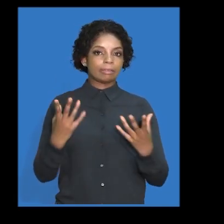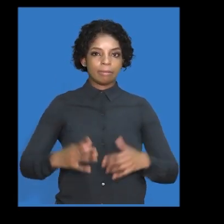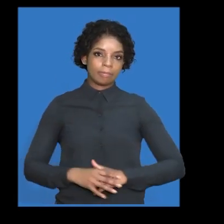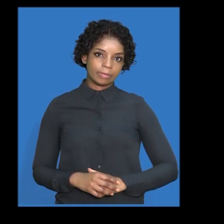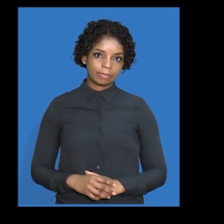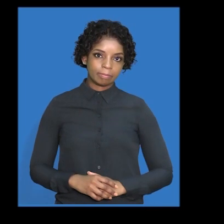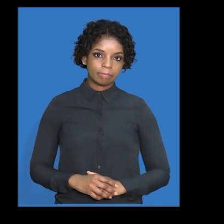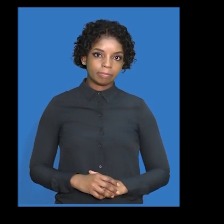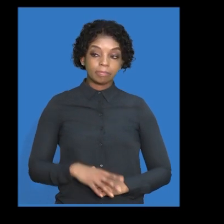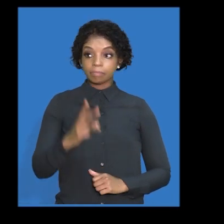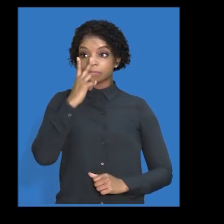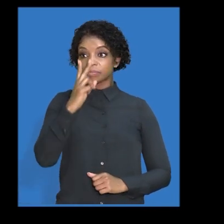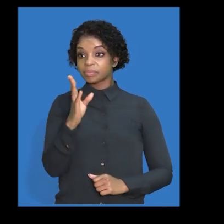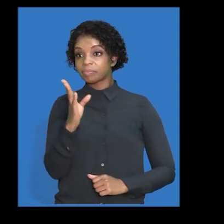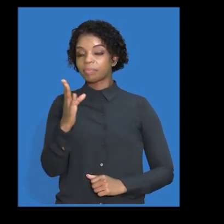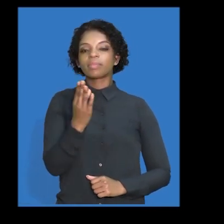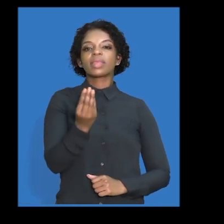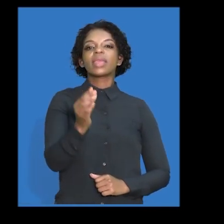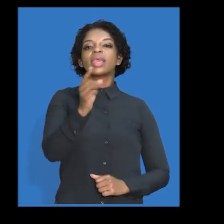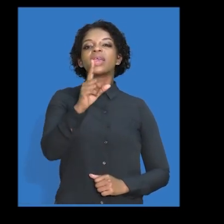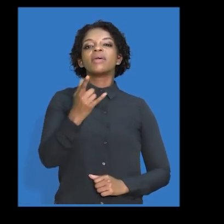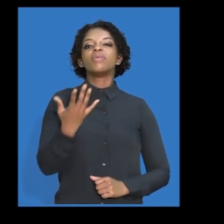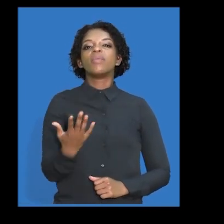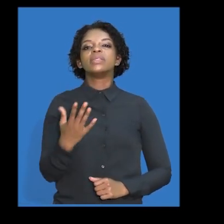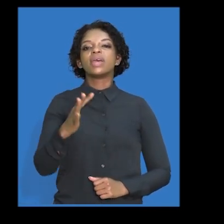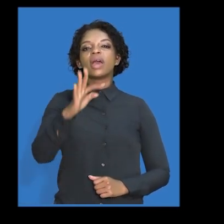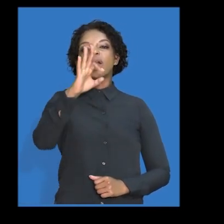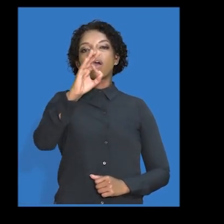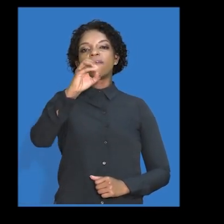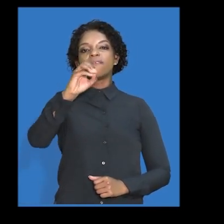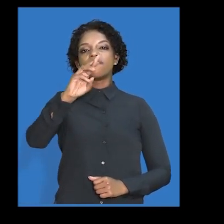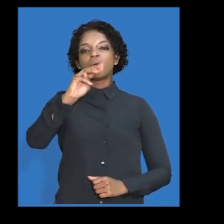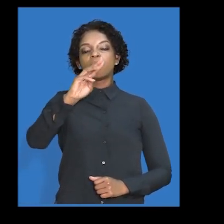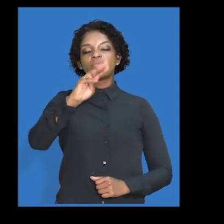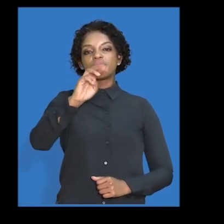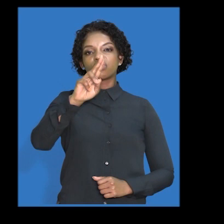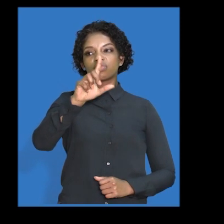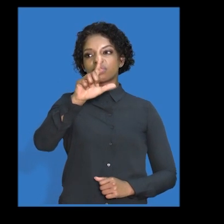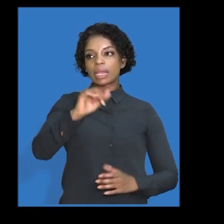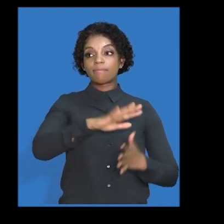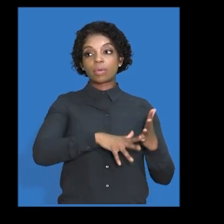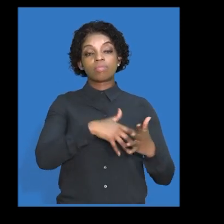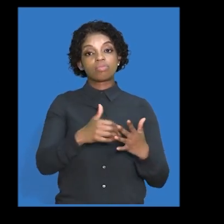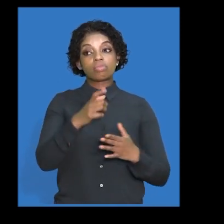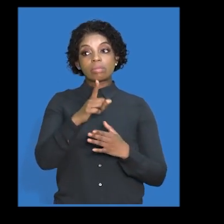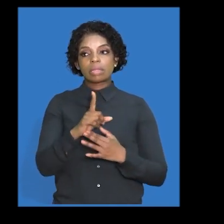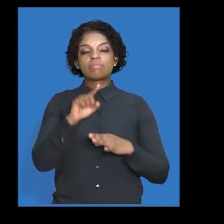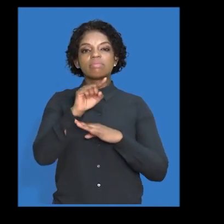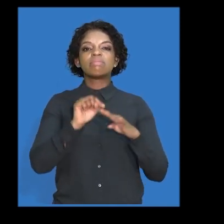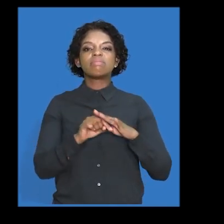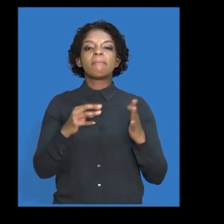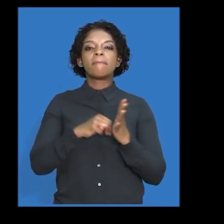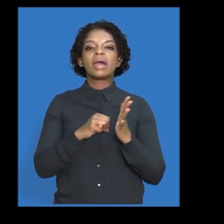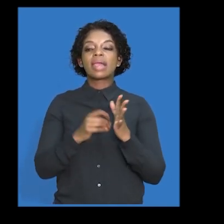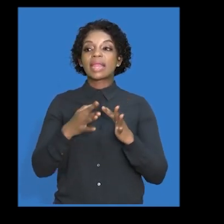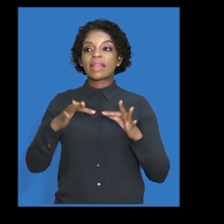we look there, you've got your formula. It's your insured amount over the market value times by the loss or damages. If